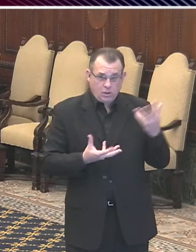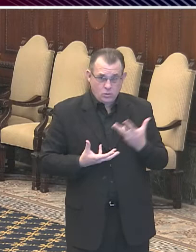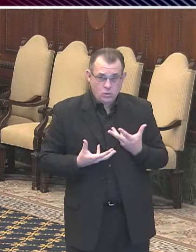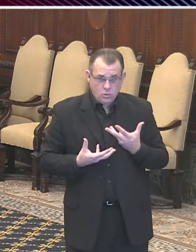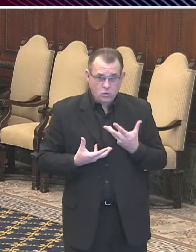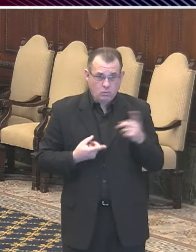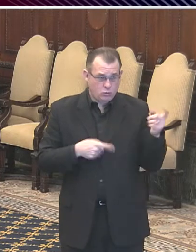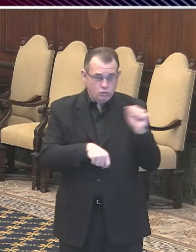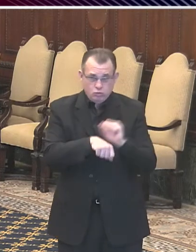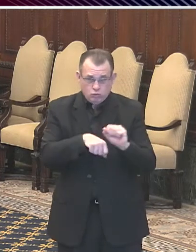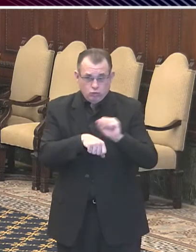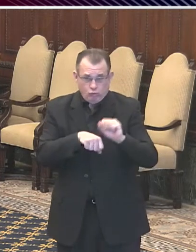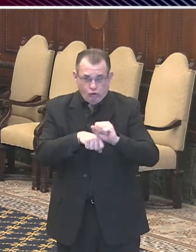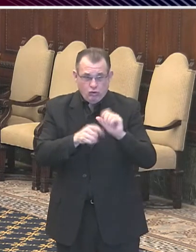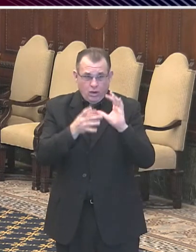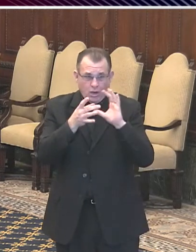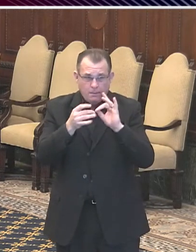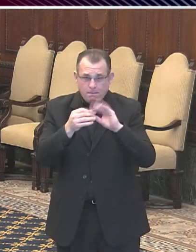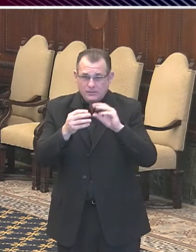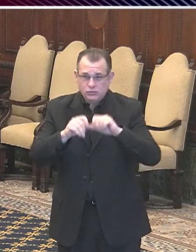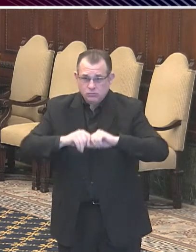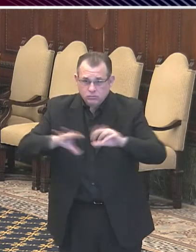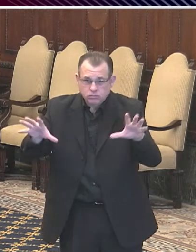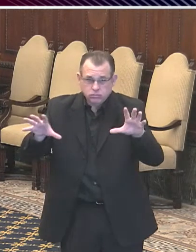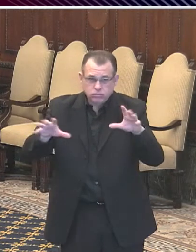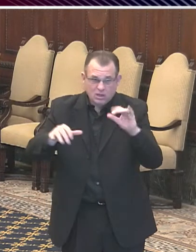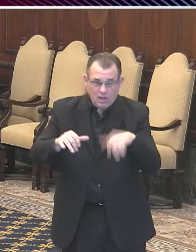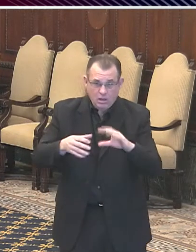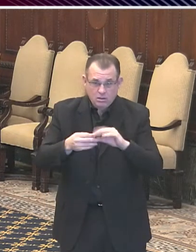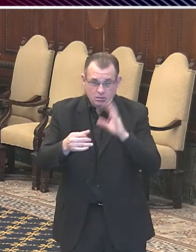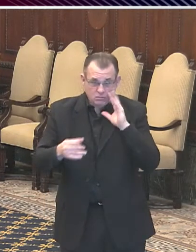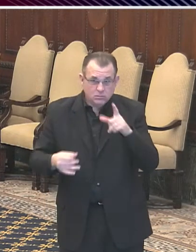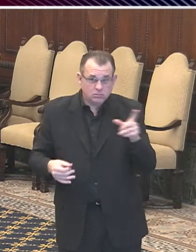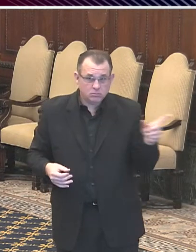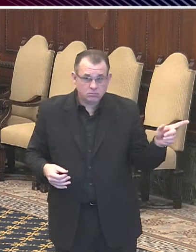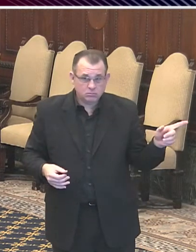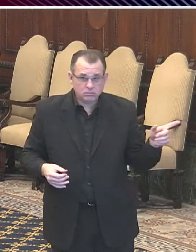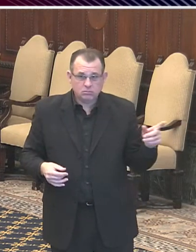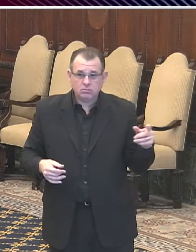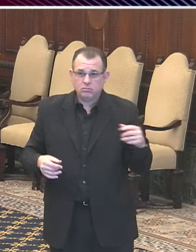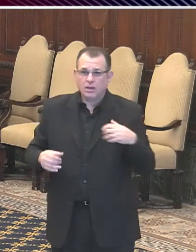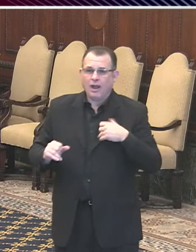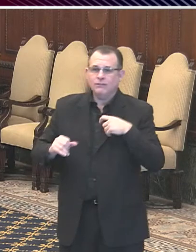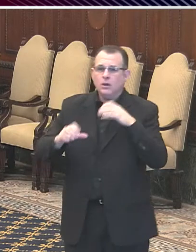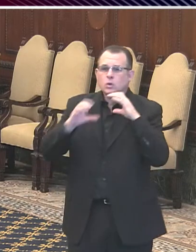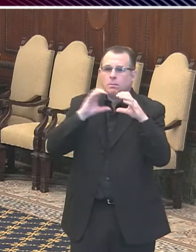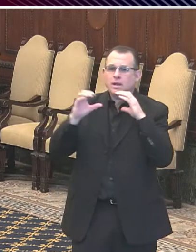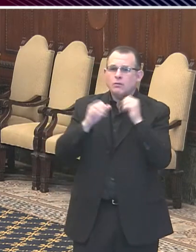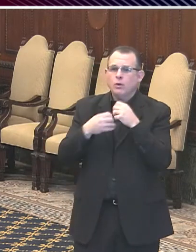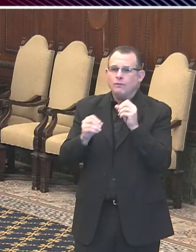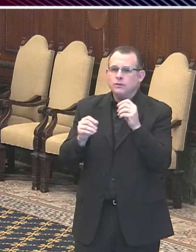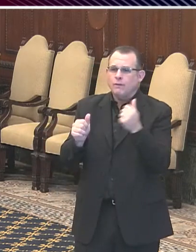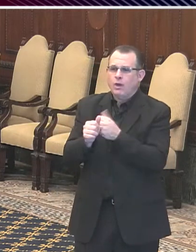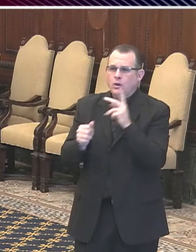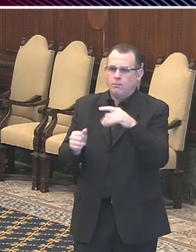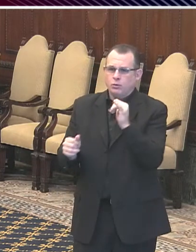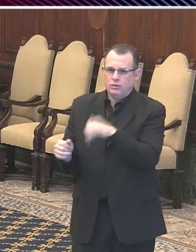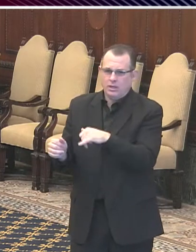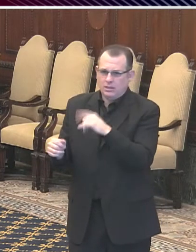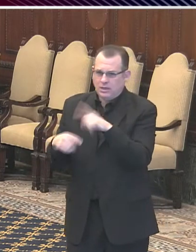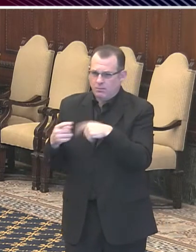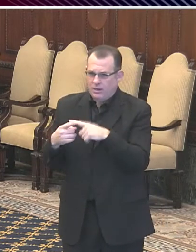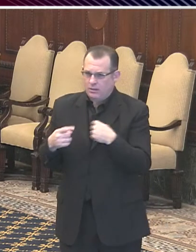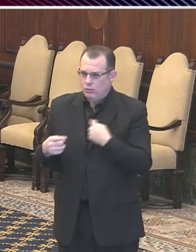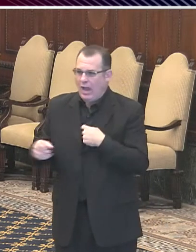and this is what the results are? I think I can have the comms office follow up with you directly about what's already been done, and then certainly if you